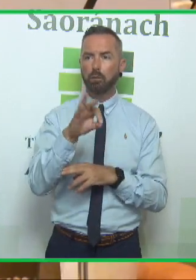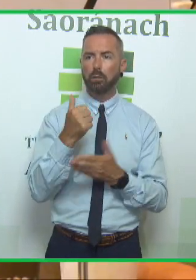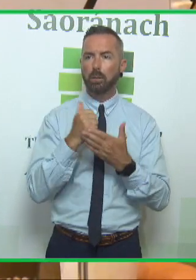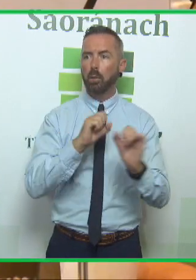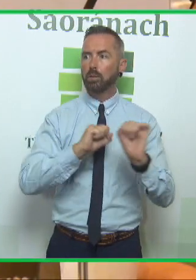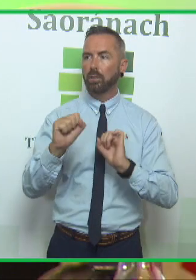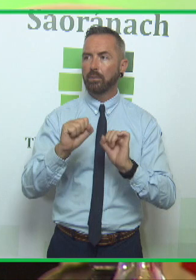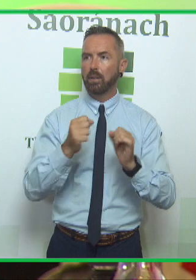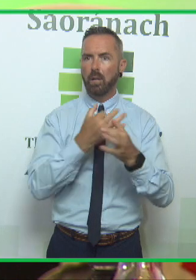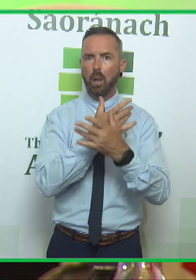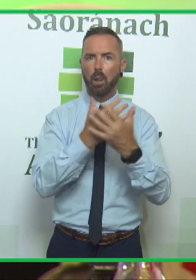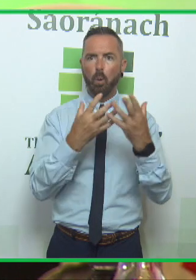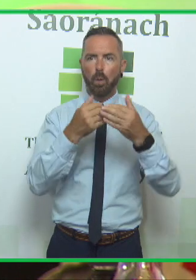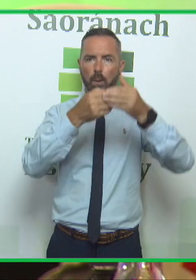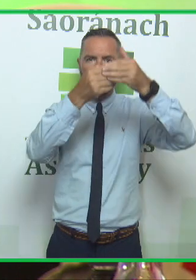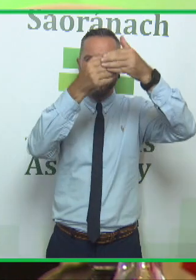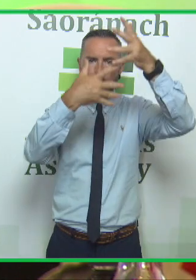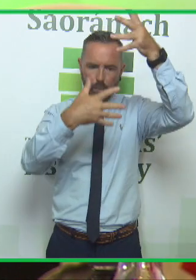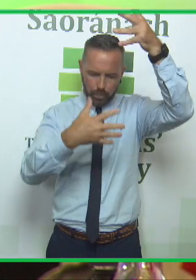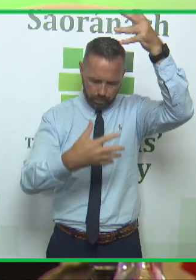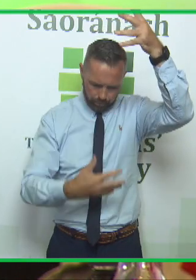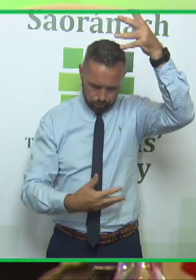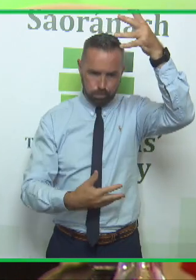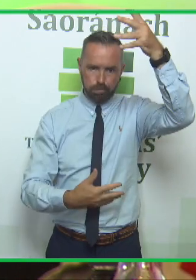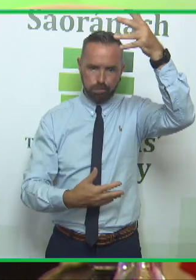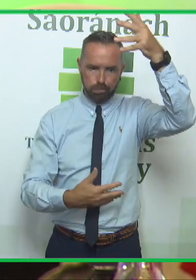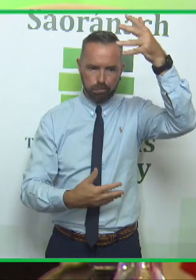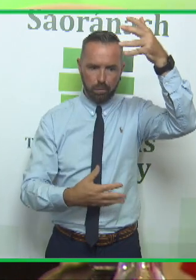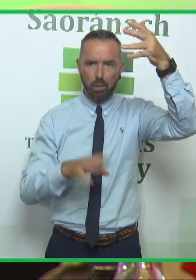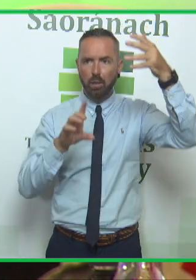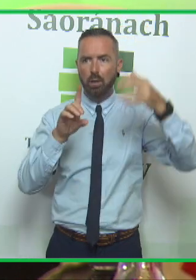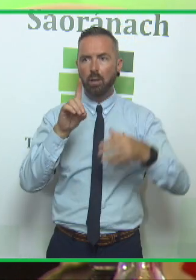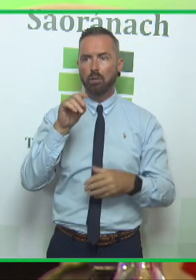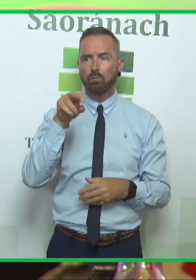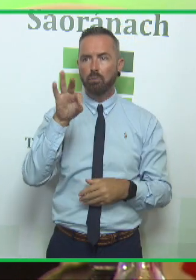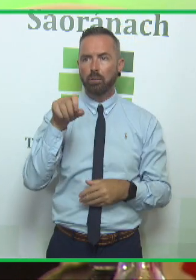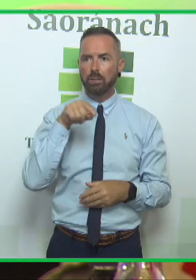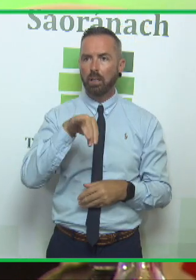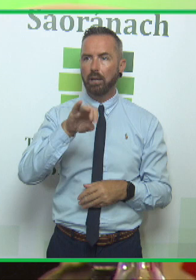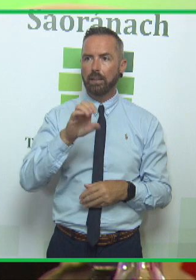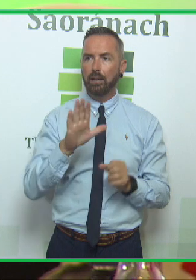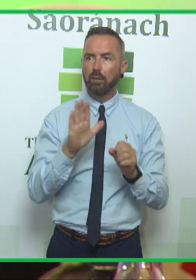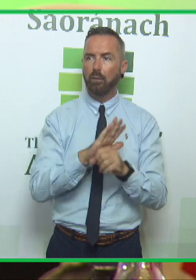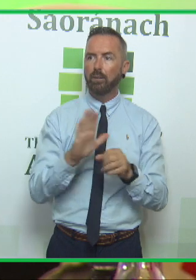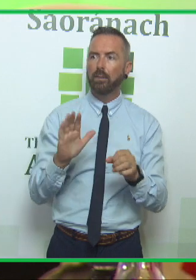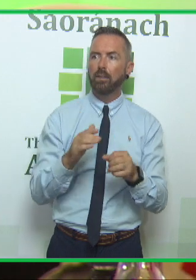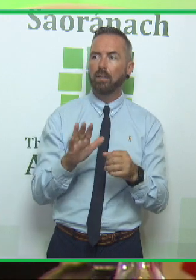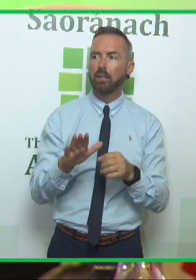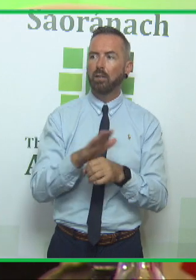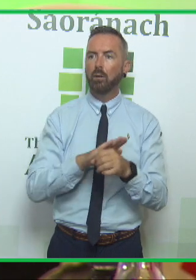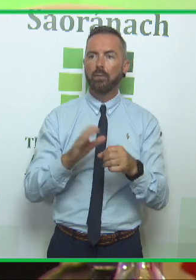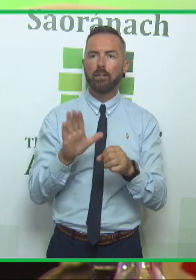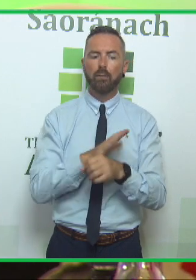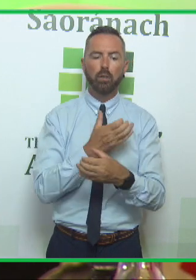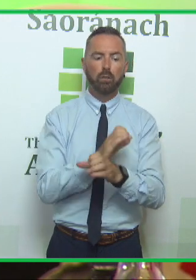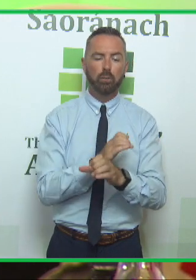and a whole load of stuff will come up. Particularly, and drugs.ie covers the whole country. The drugs helpline run by the